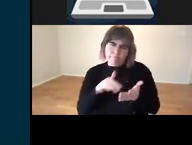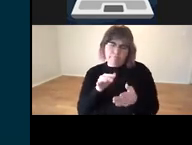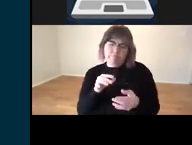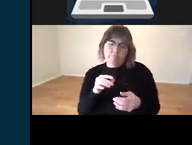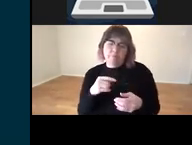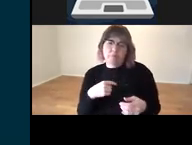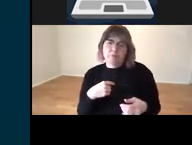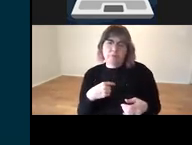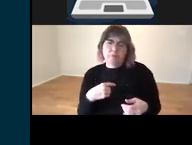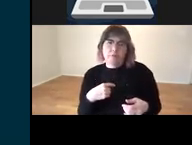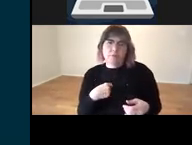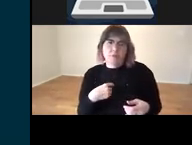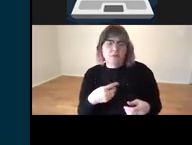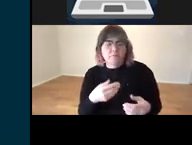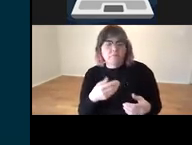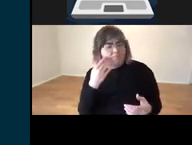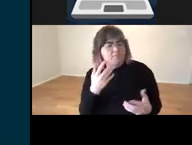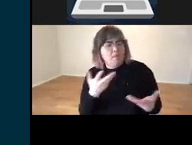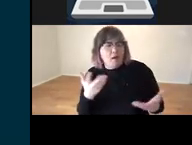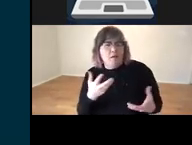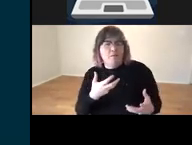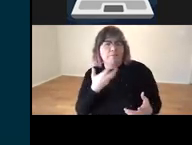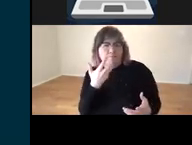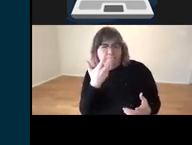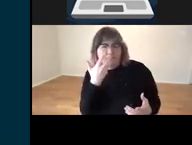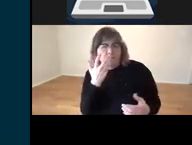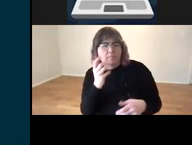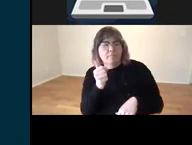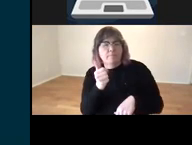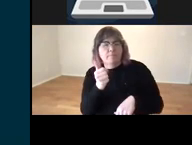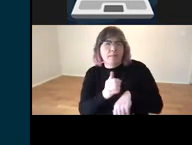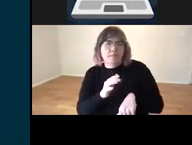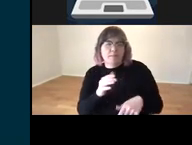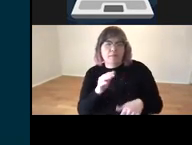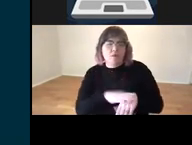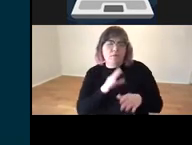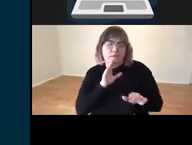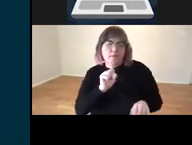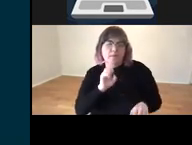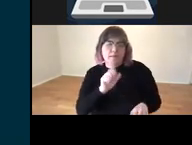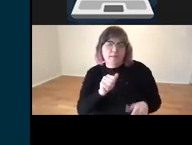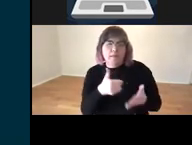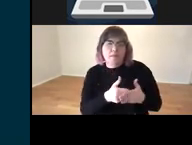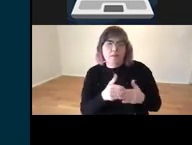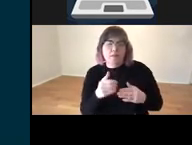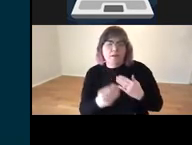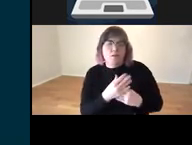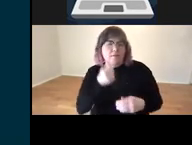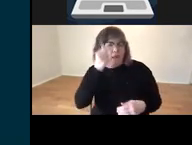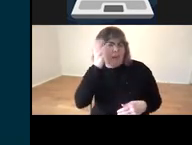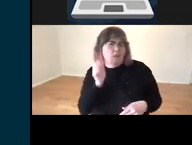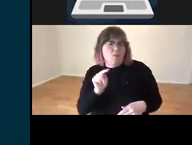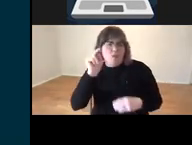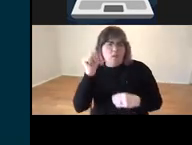lot about vocalizations of killer whales from studying killer whales in the Chukchi Sea, which is up off of the coast of Alaska, northern